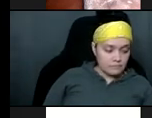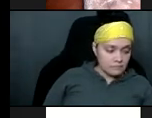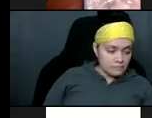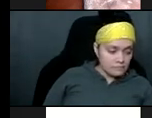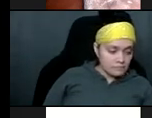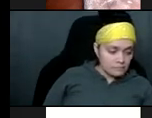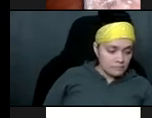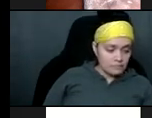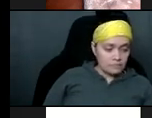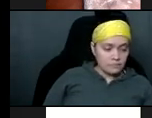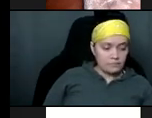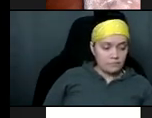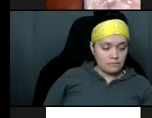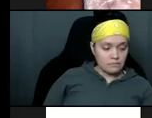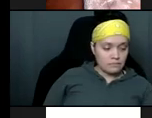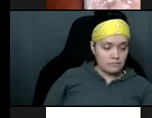Okay.